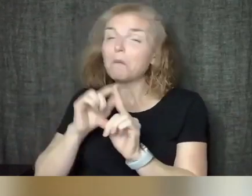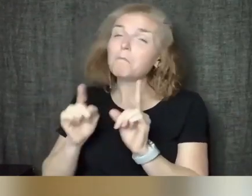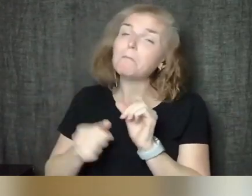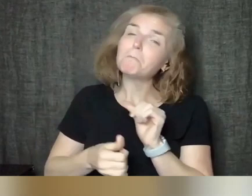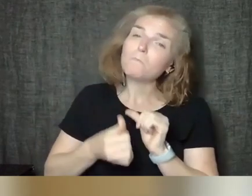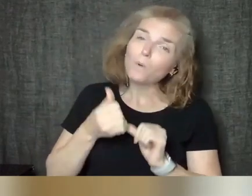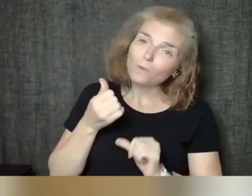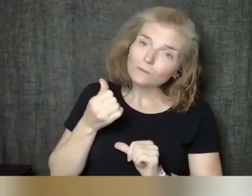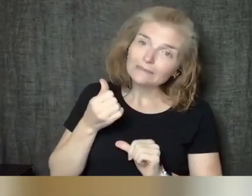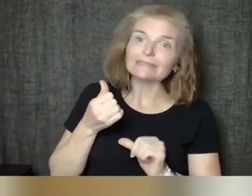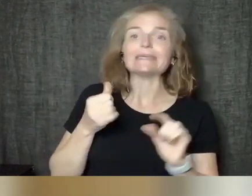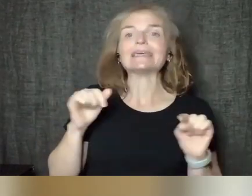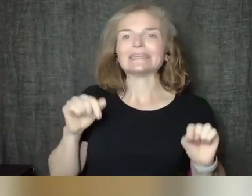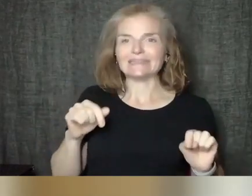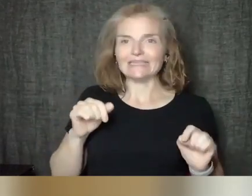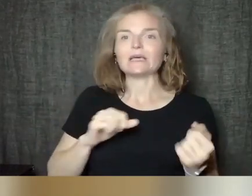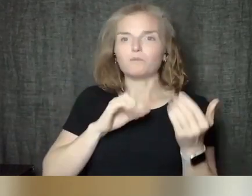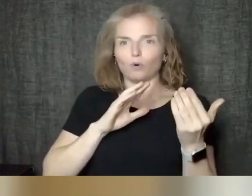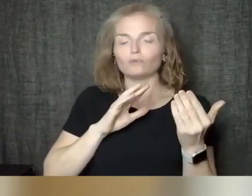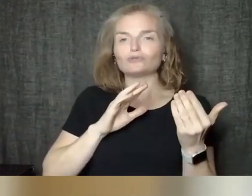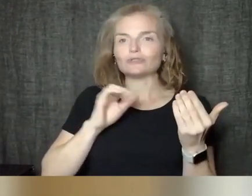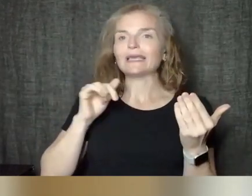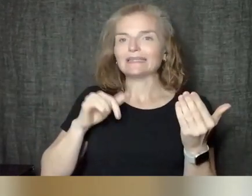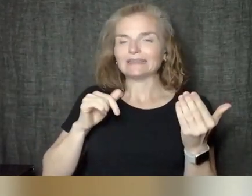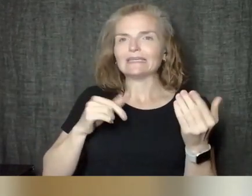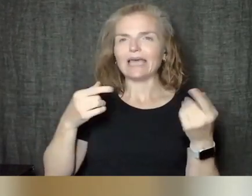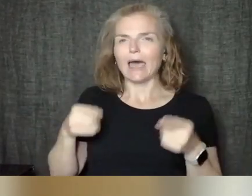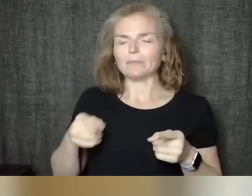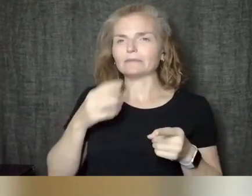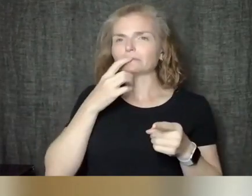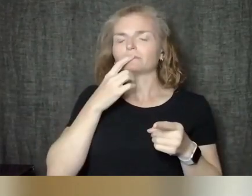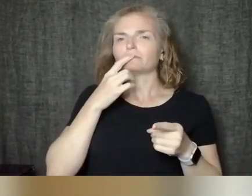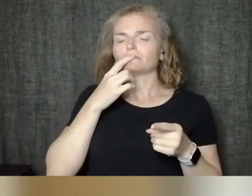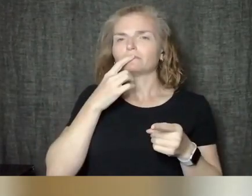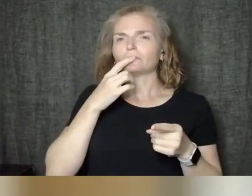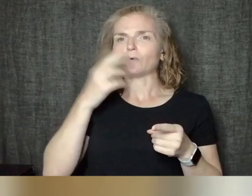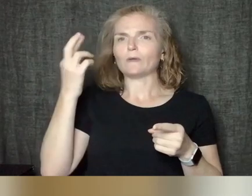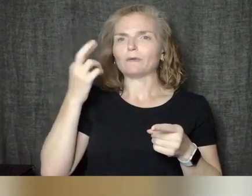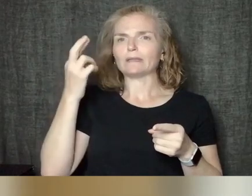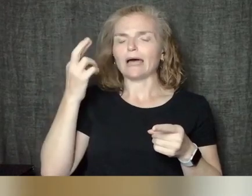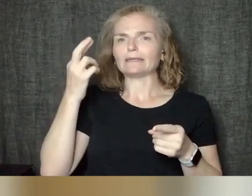this approach deals with what's happening now. Oh, the mind is caught